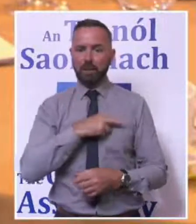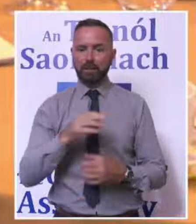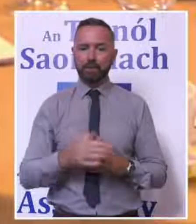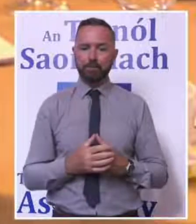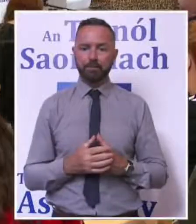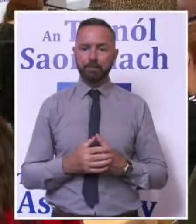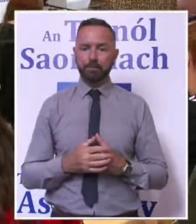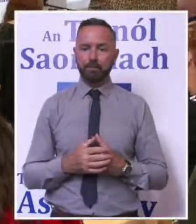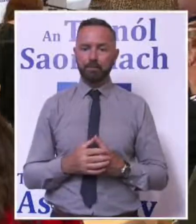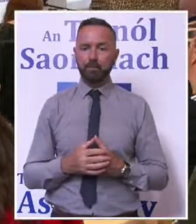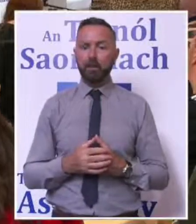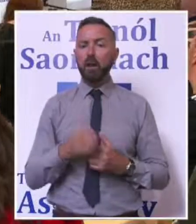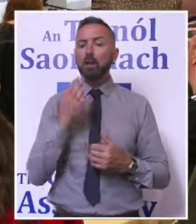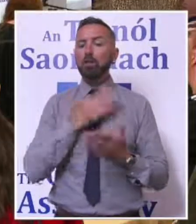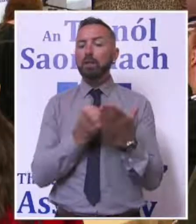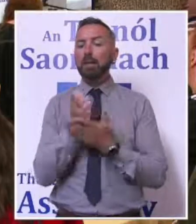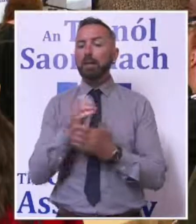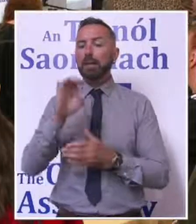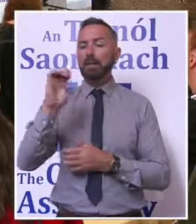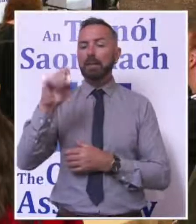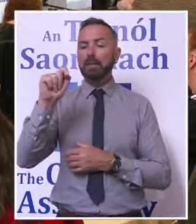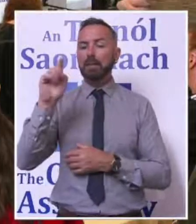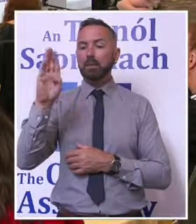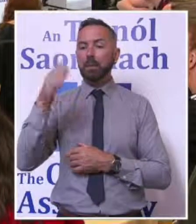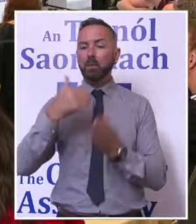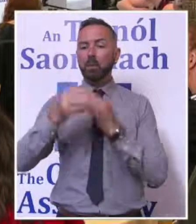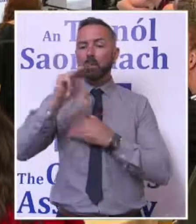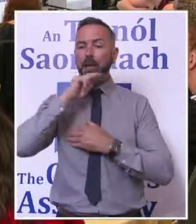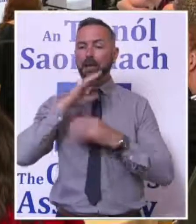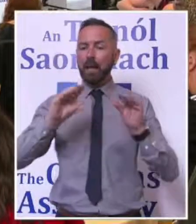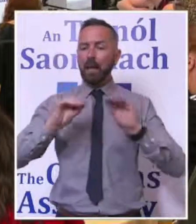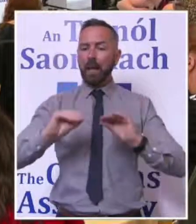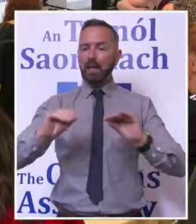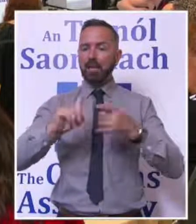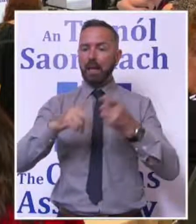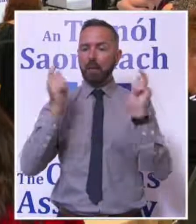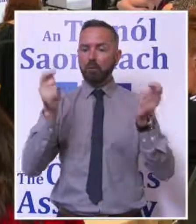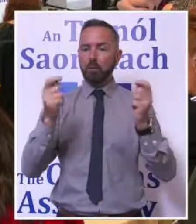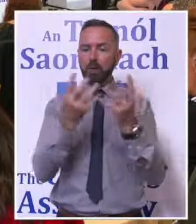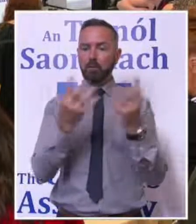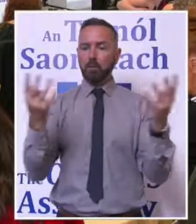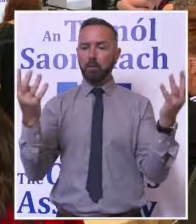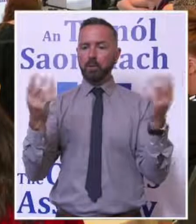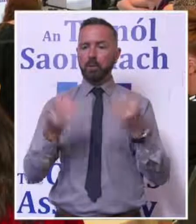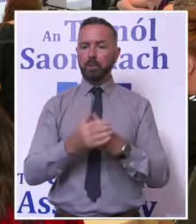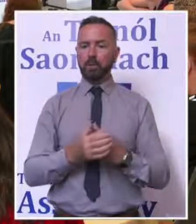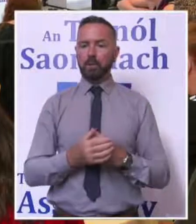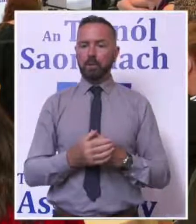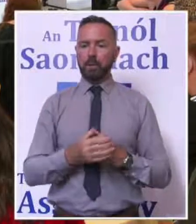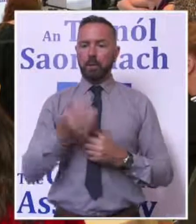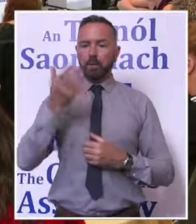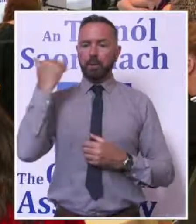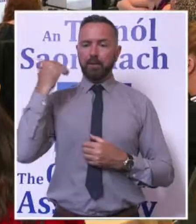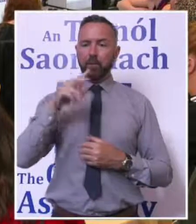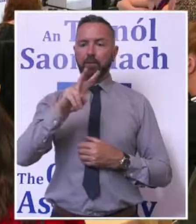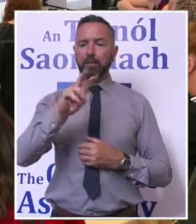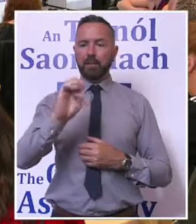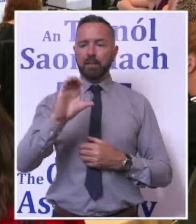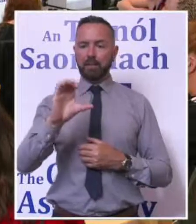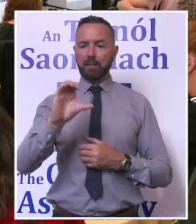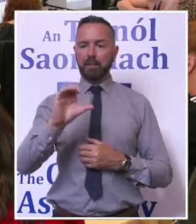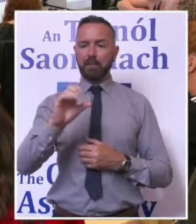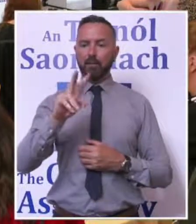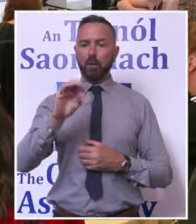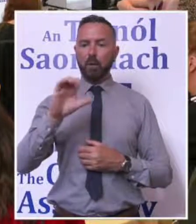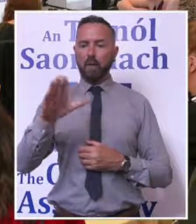Just want to explain what ETB is, just for people might understand it. Education and Training Board. Formerly, they were VECs,